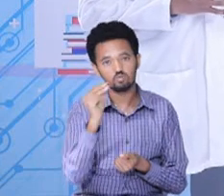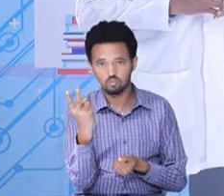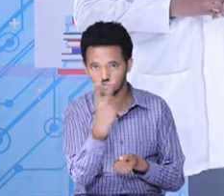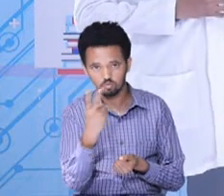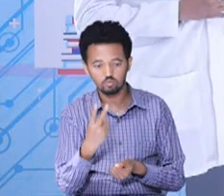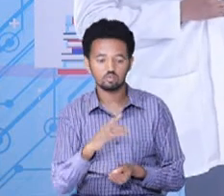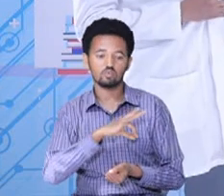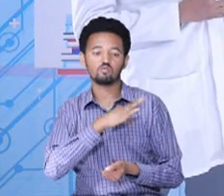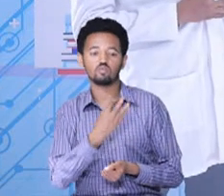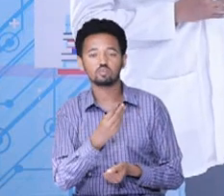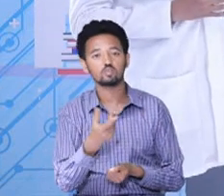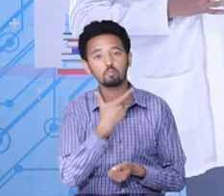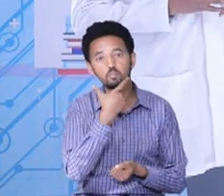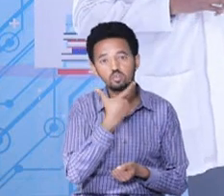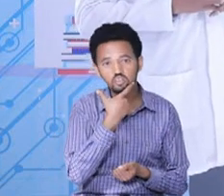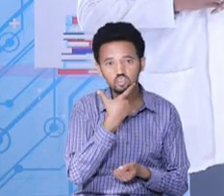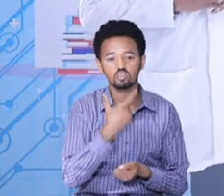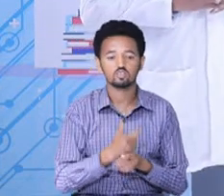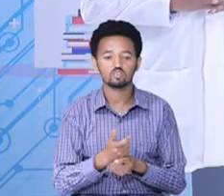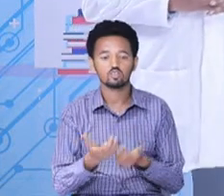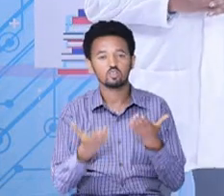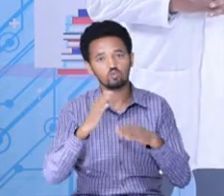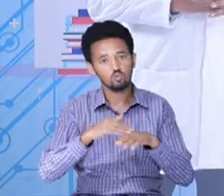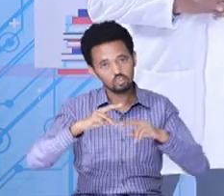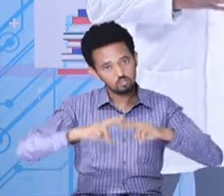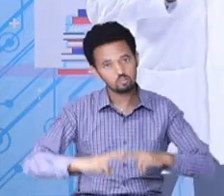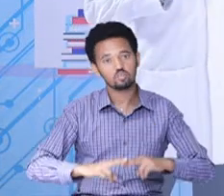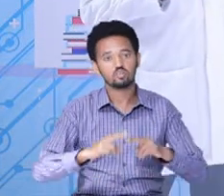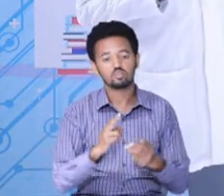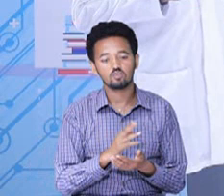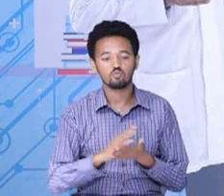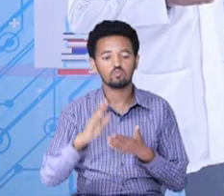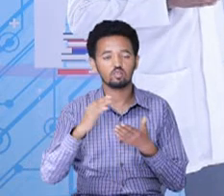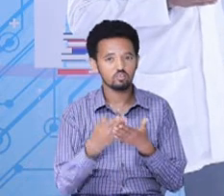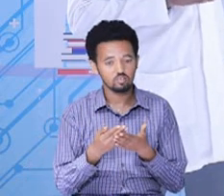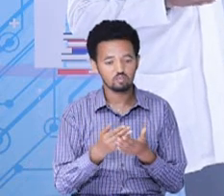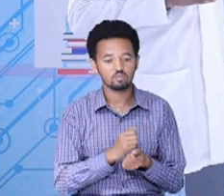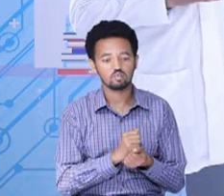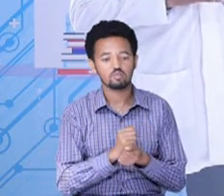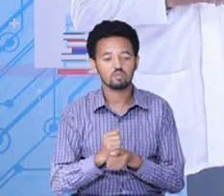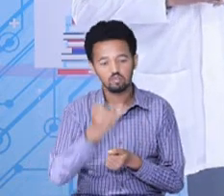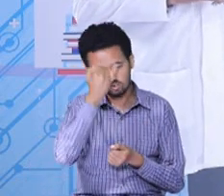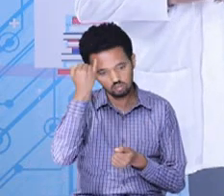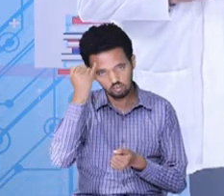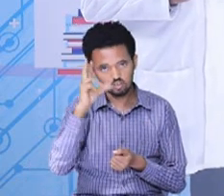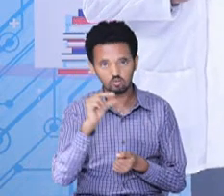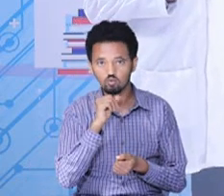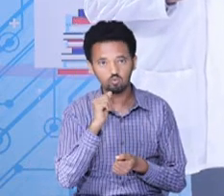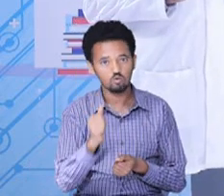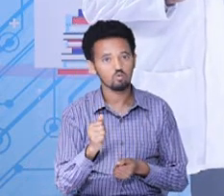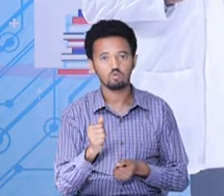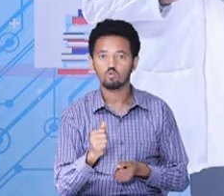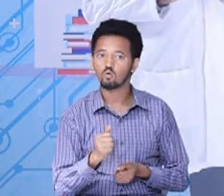both the French and British are colonies, independence fairly in the smooth ways. It had no white